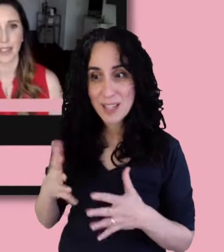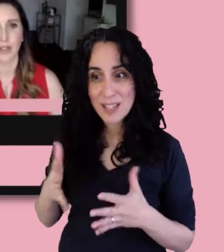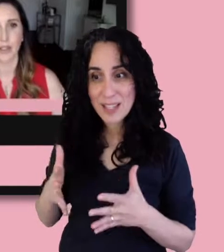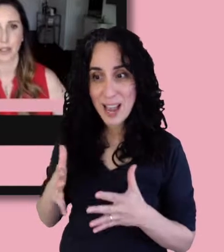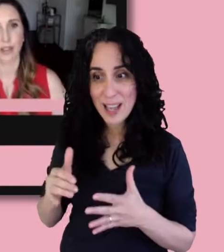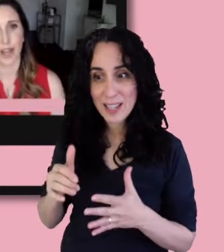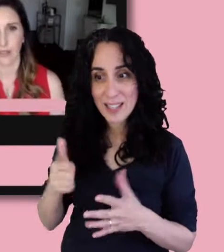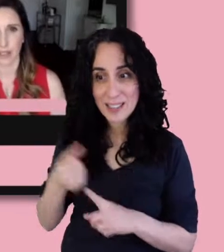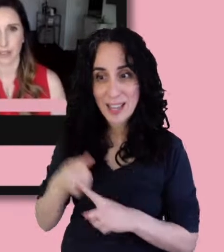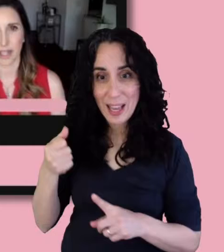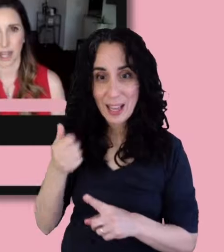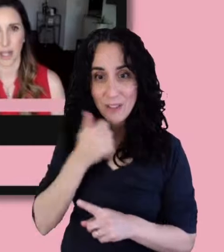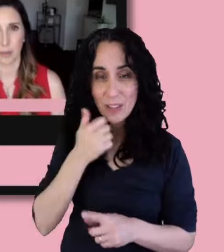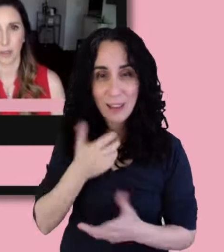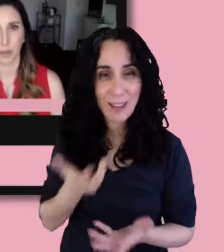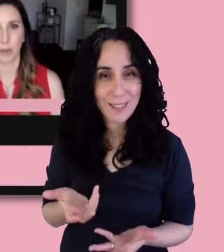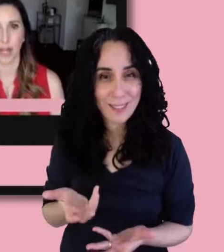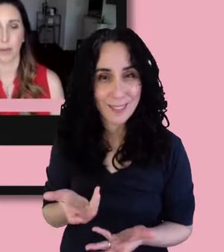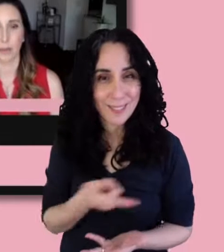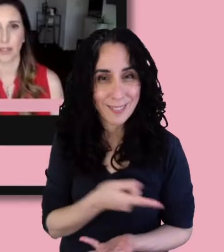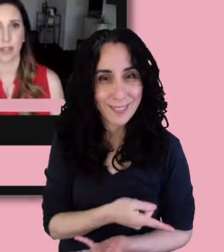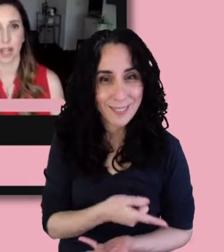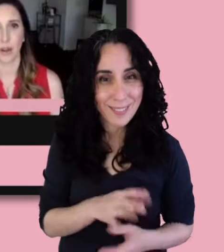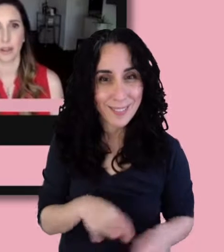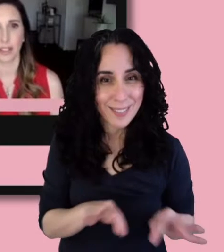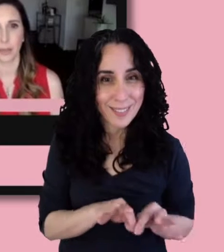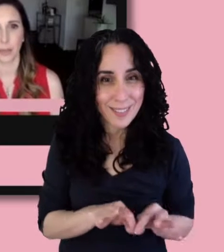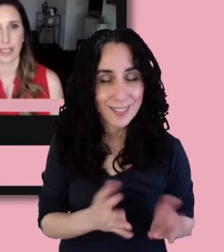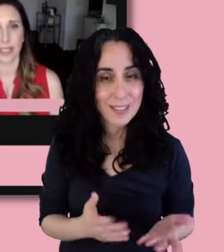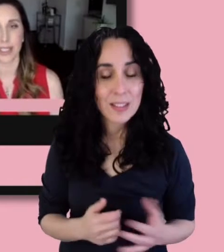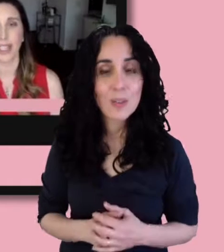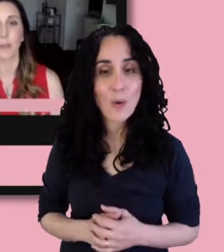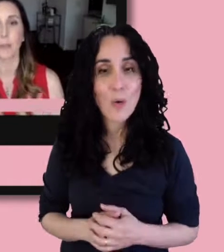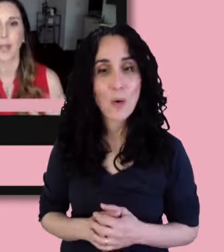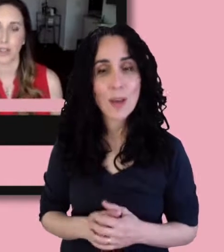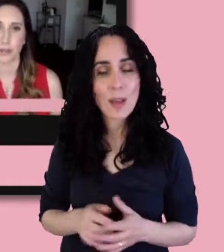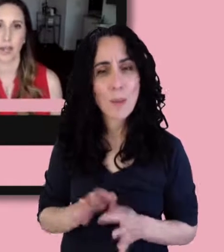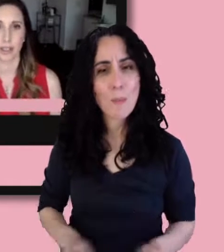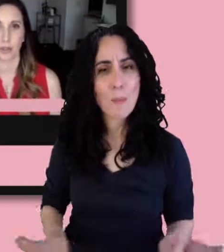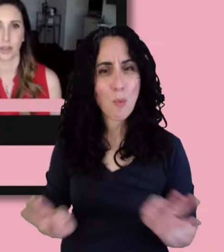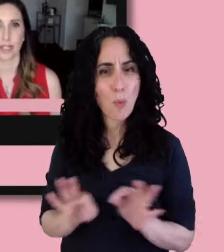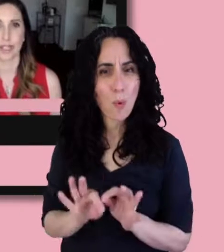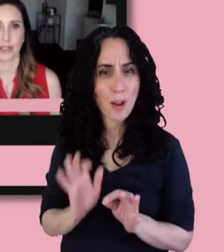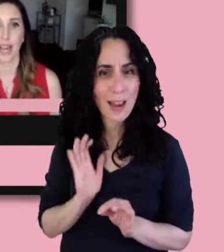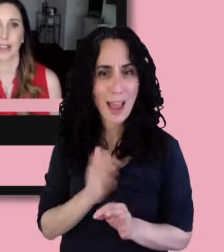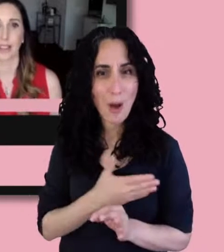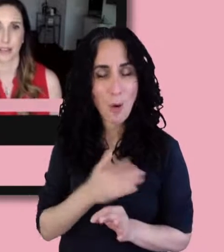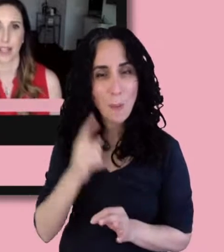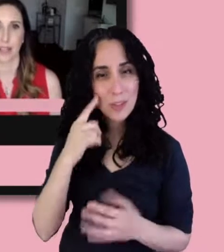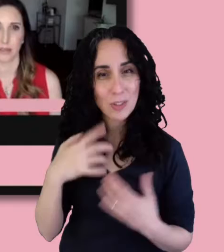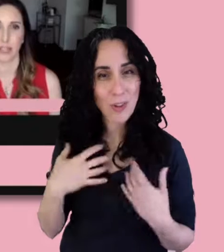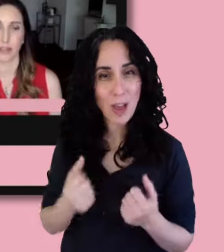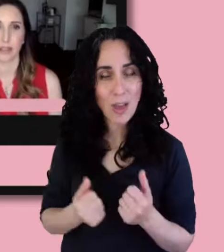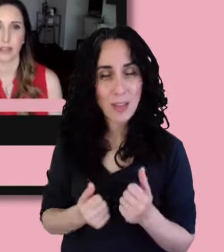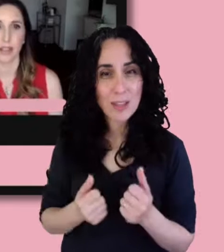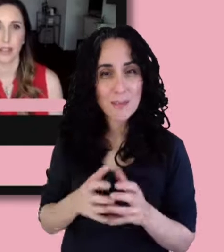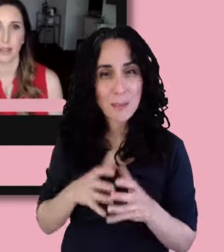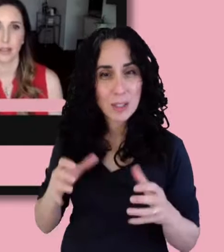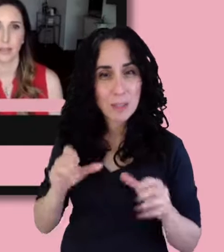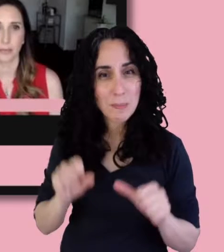need to survive this time with our mental health completely as much as possible intact at the end of